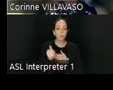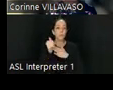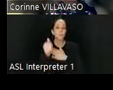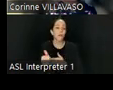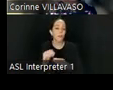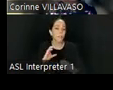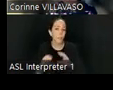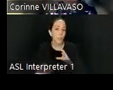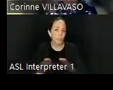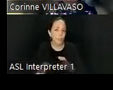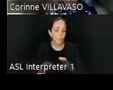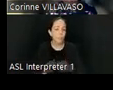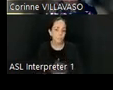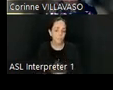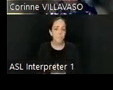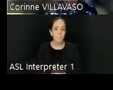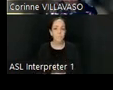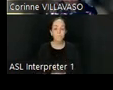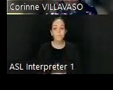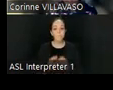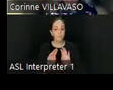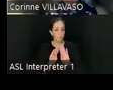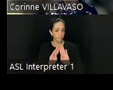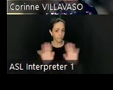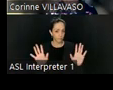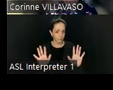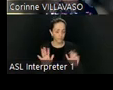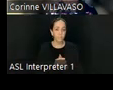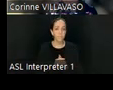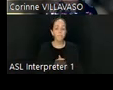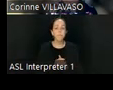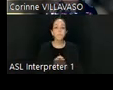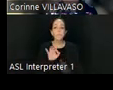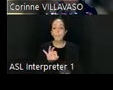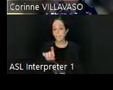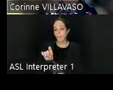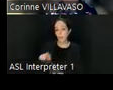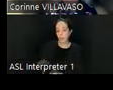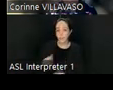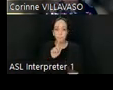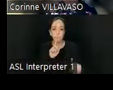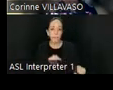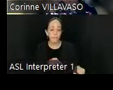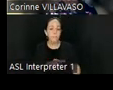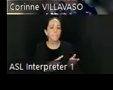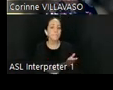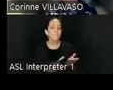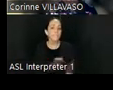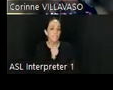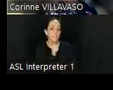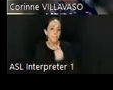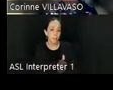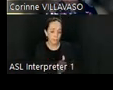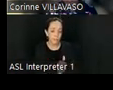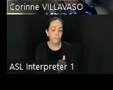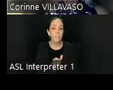topics. We'd like to be clear that not all questions will be answered during the meeting, but if answered,